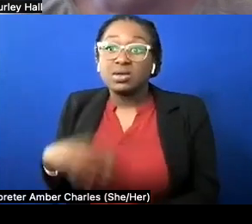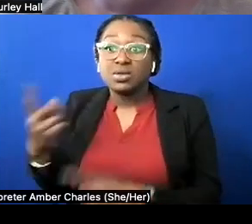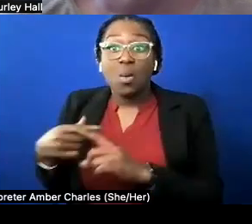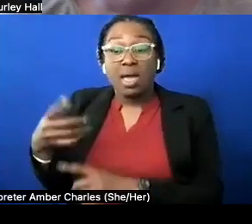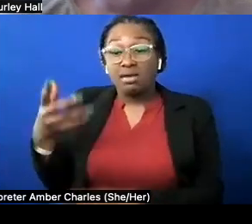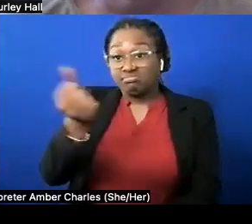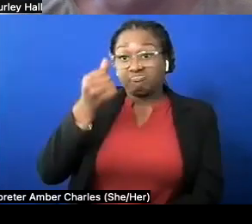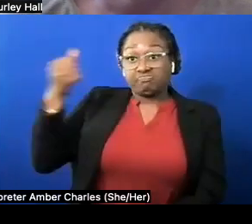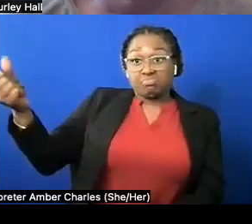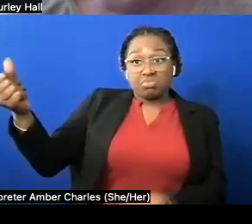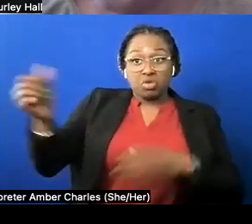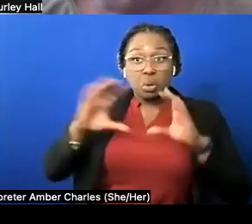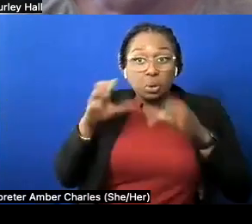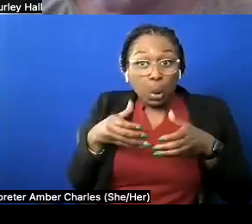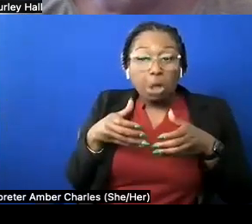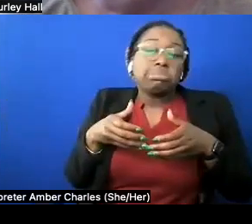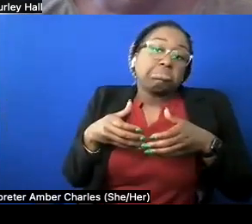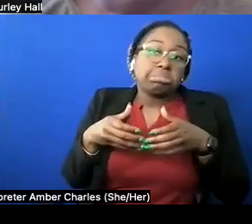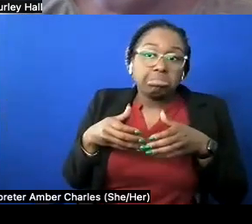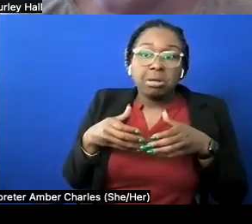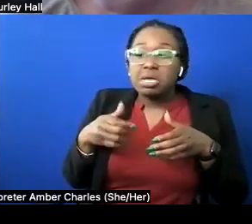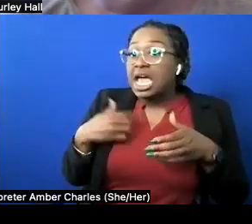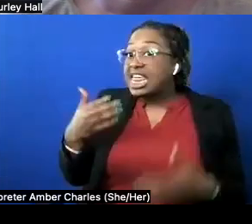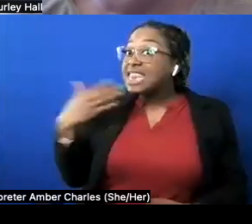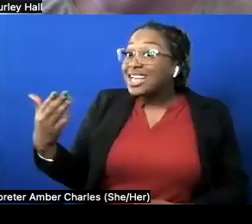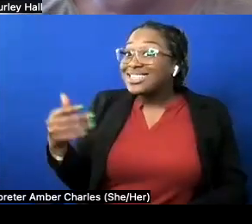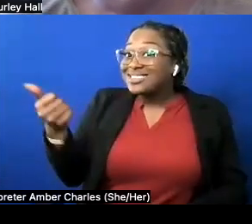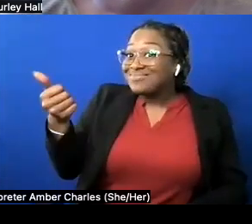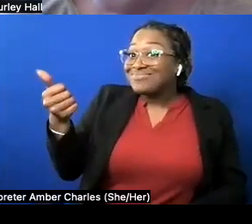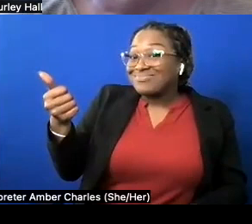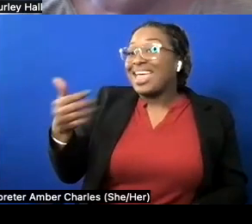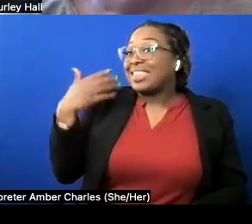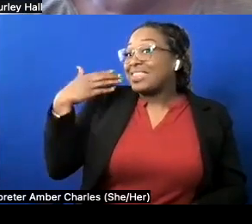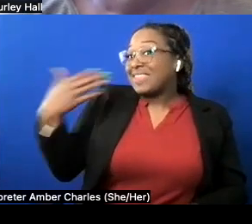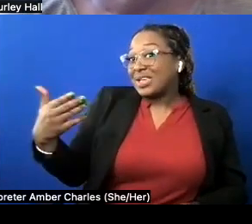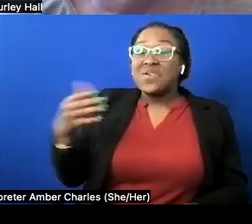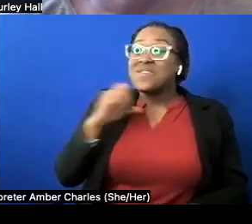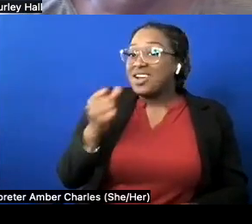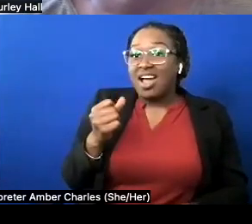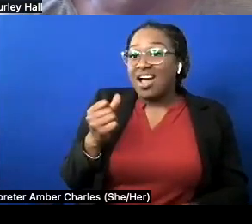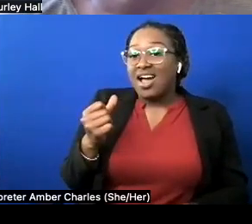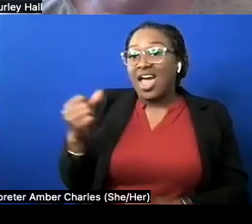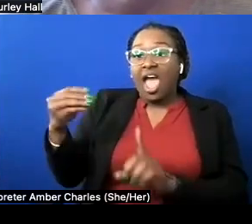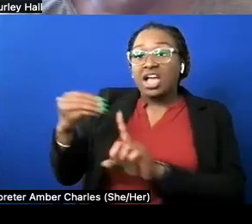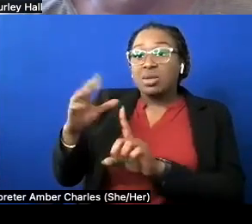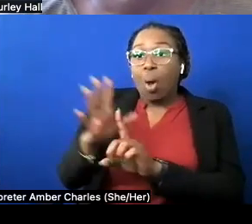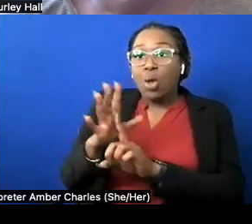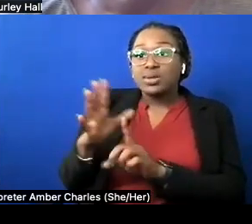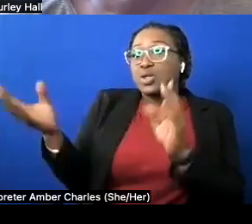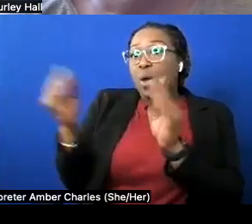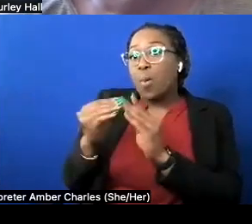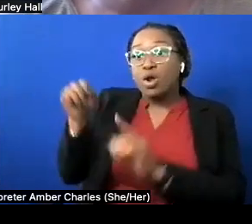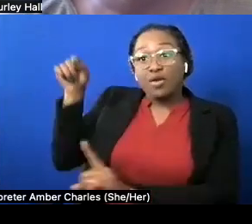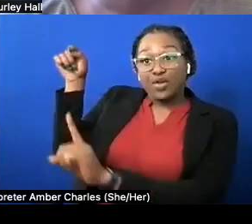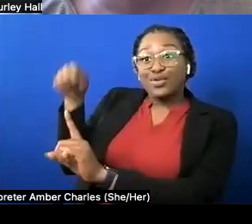of your circle, then I give thanks. I'm like, thank you. Thank you for not exposing me to any more of you